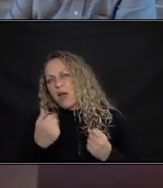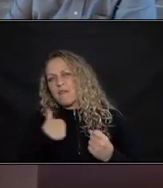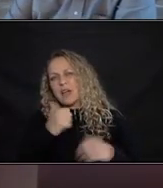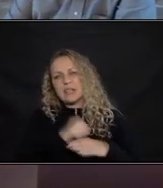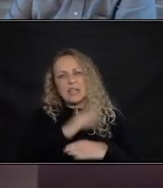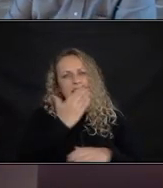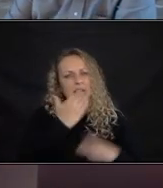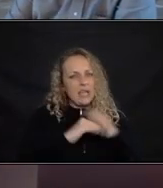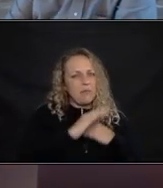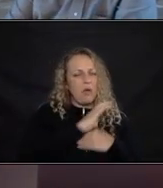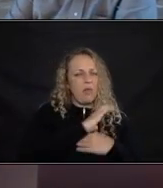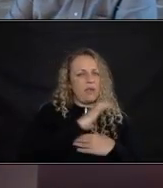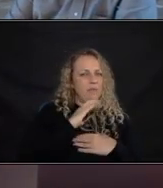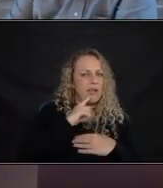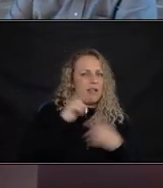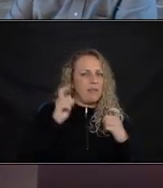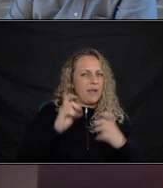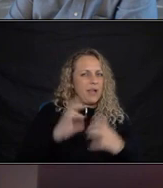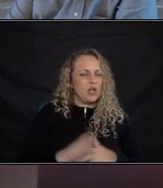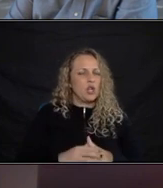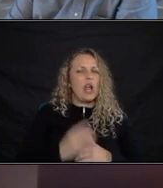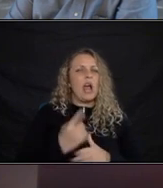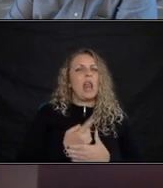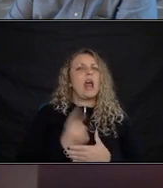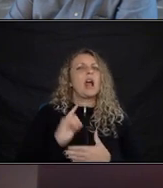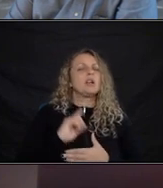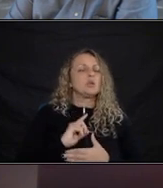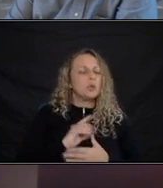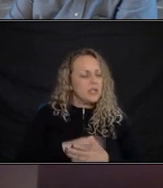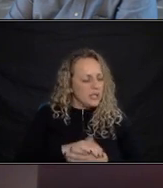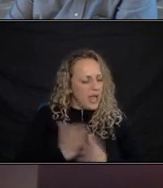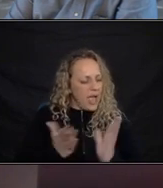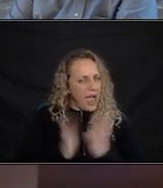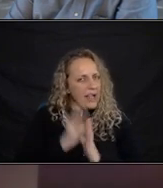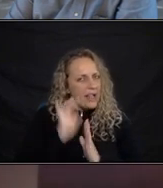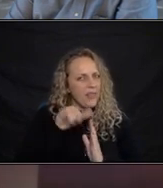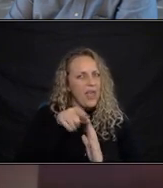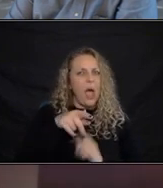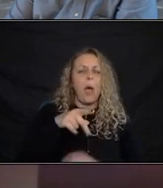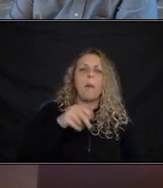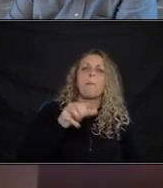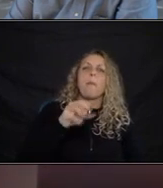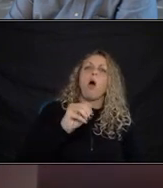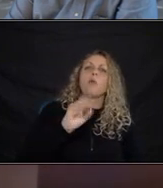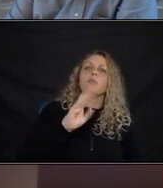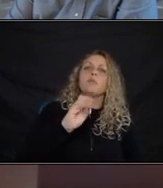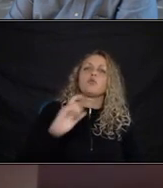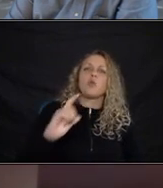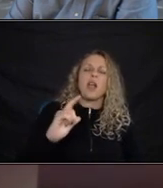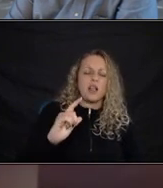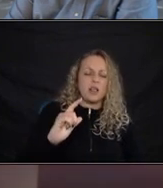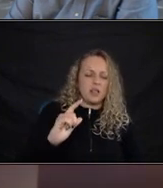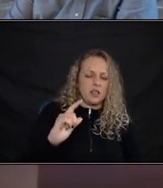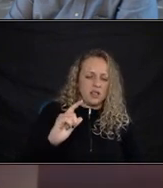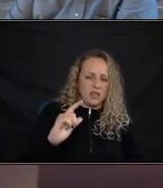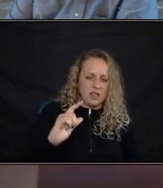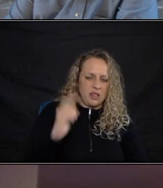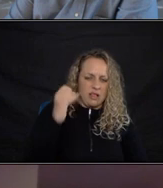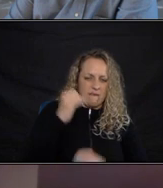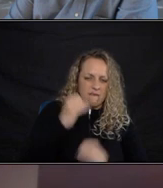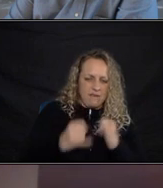and commissioners and the city manager last week asking that the Palm Trail PUD final